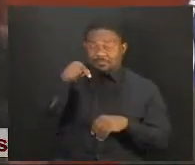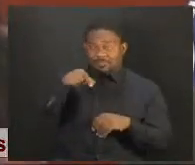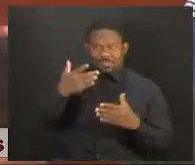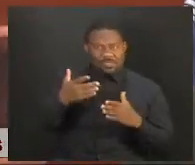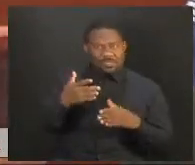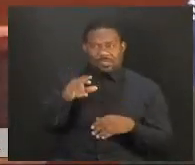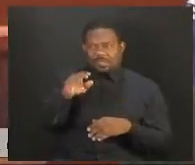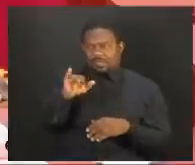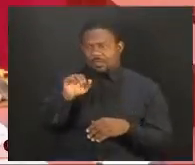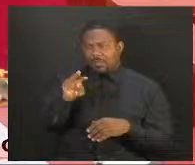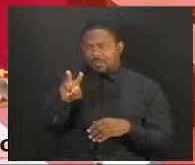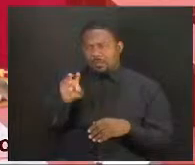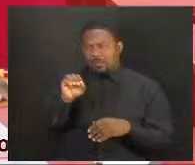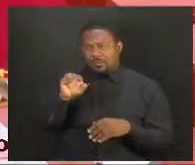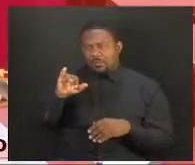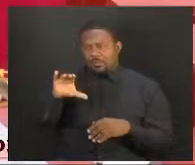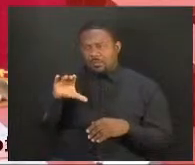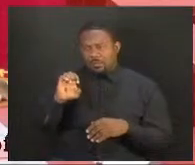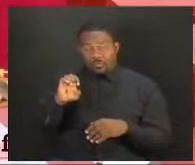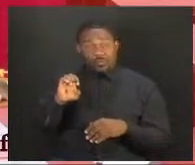invoices that are largely